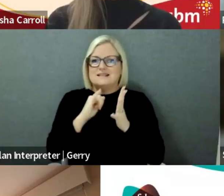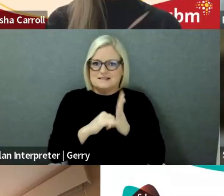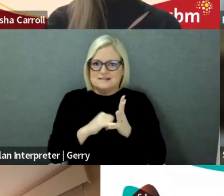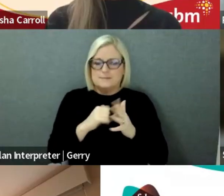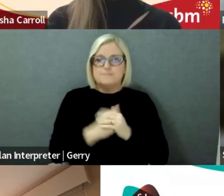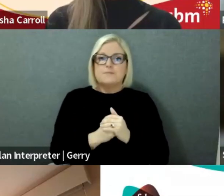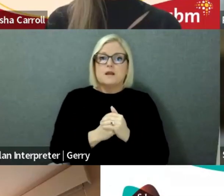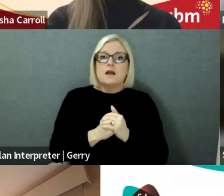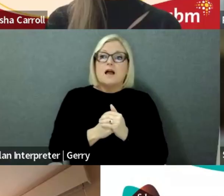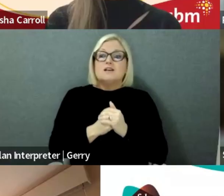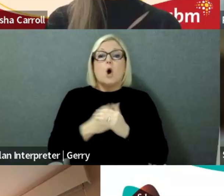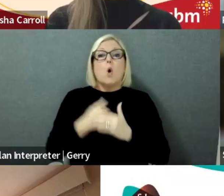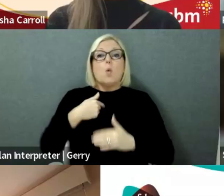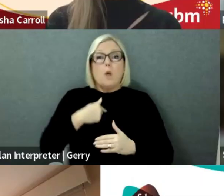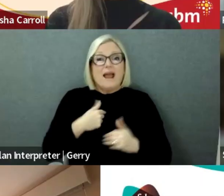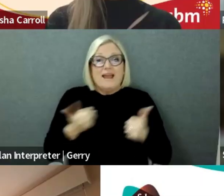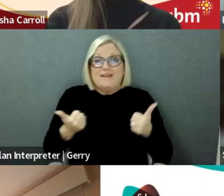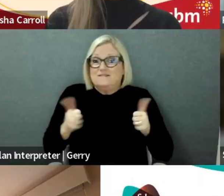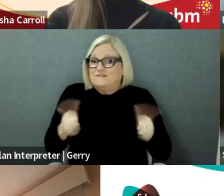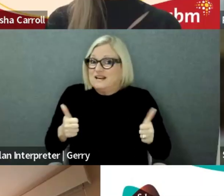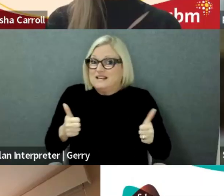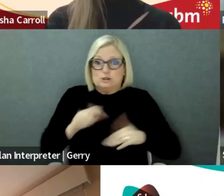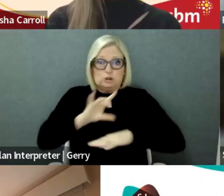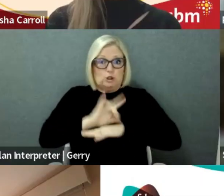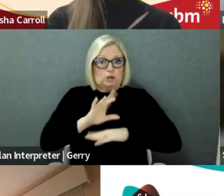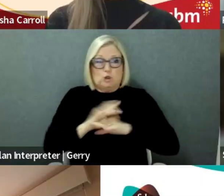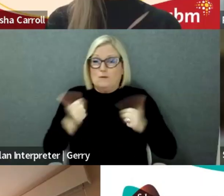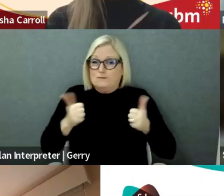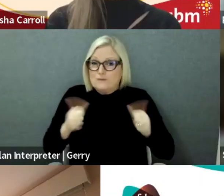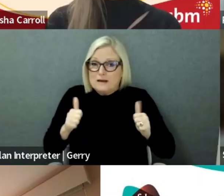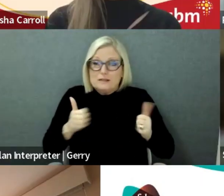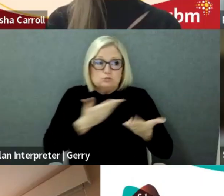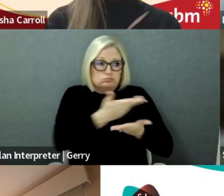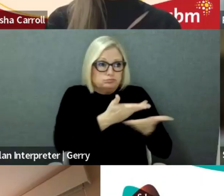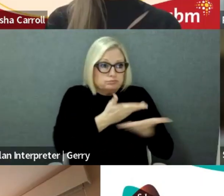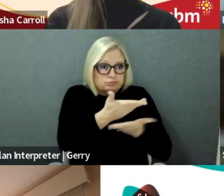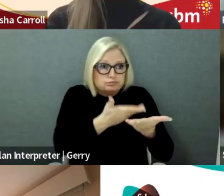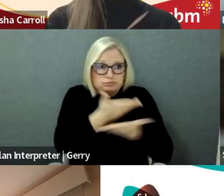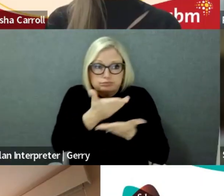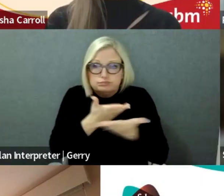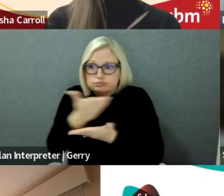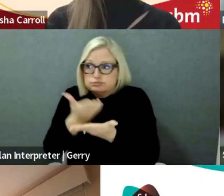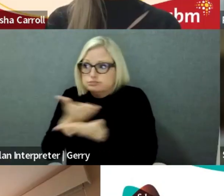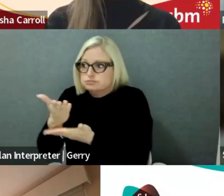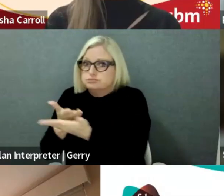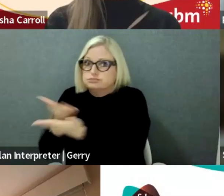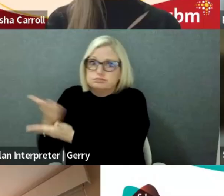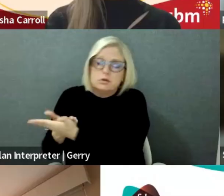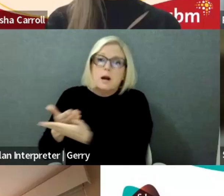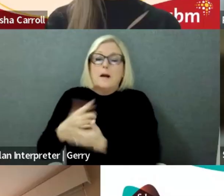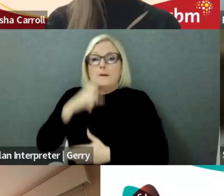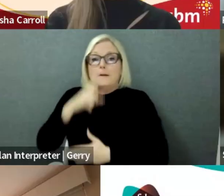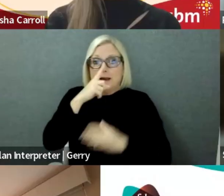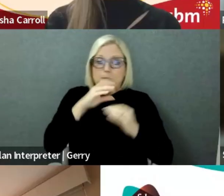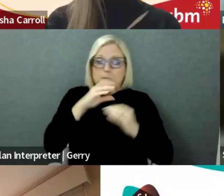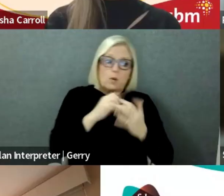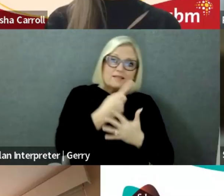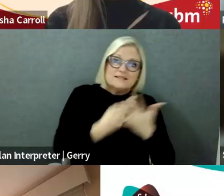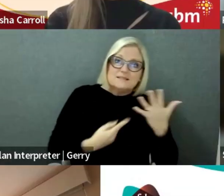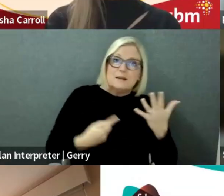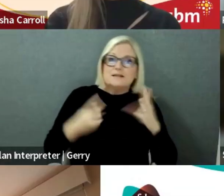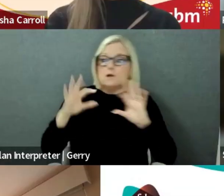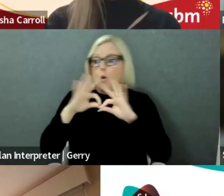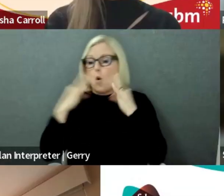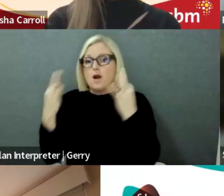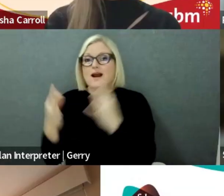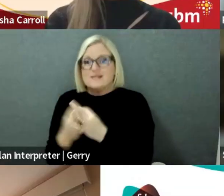extensive consultation with persons with disabilities and their representative organisations, including those most marginalised, and it places disability